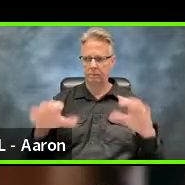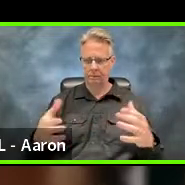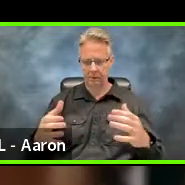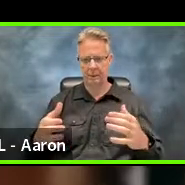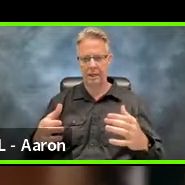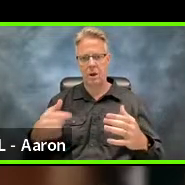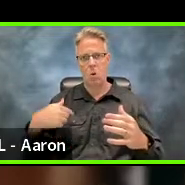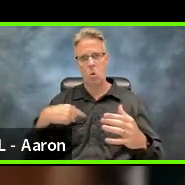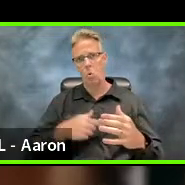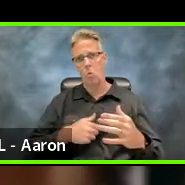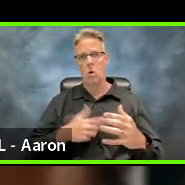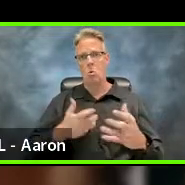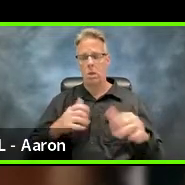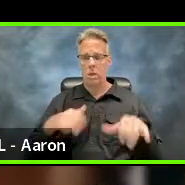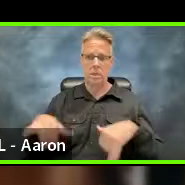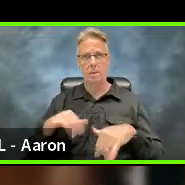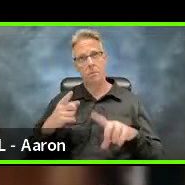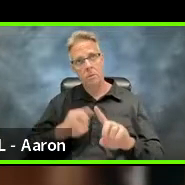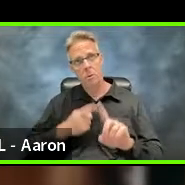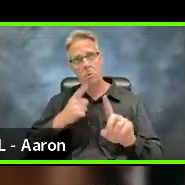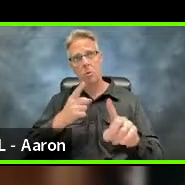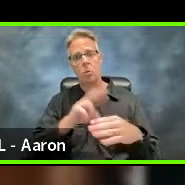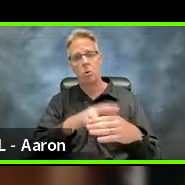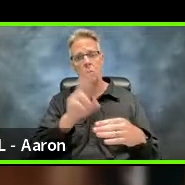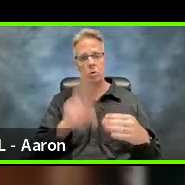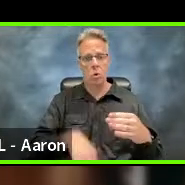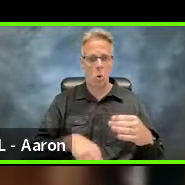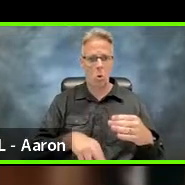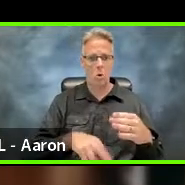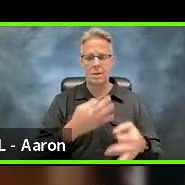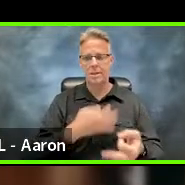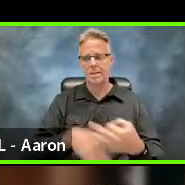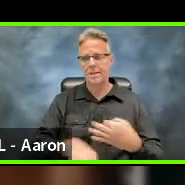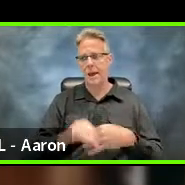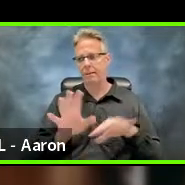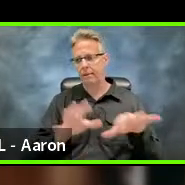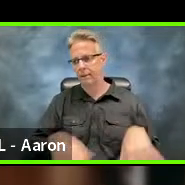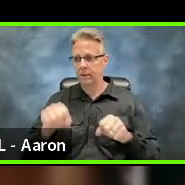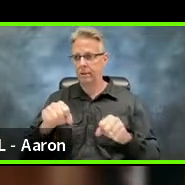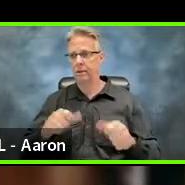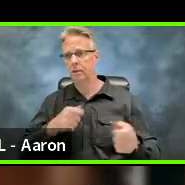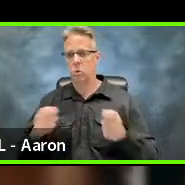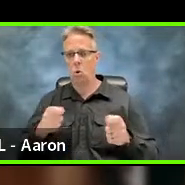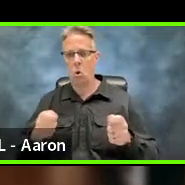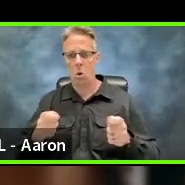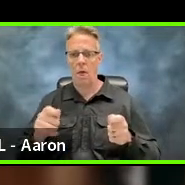achieve the desired result more than dictating the specific outcome.